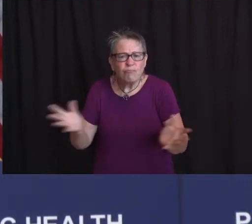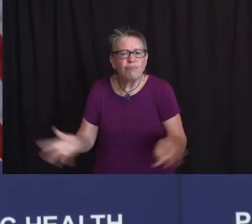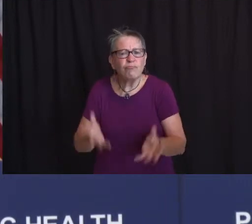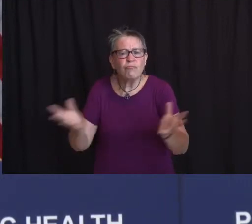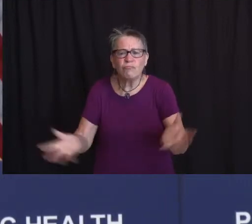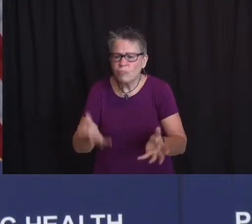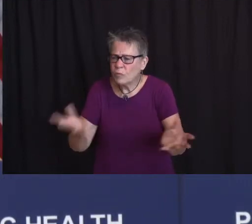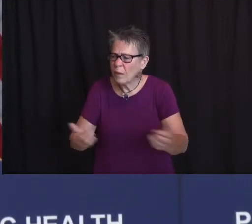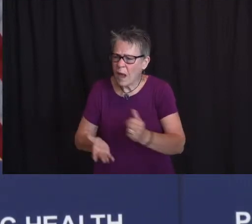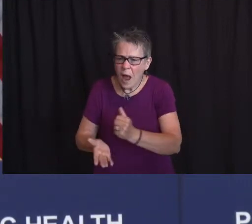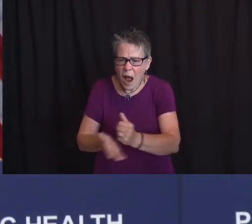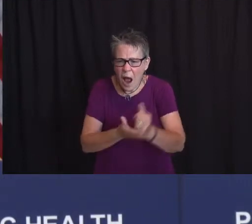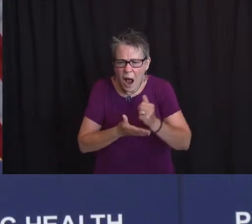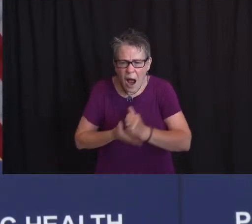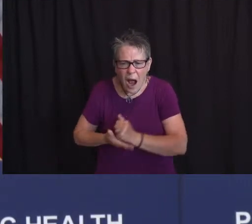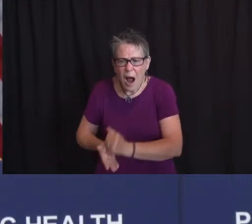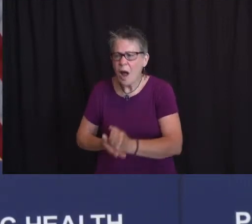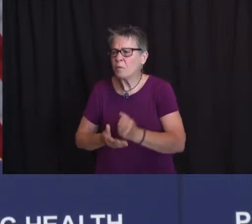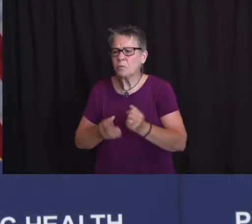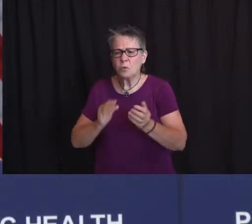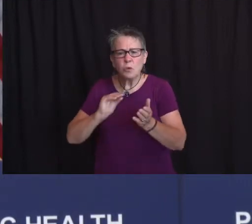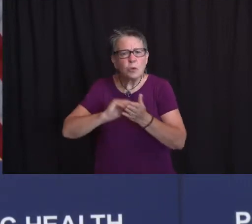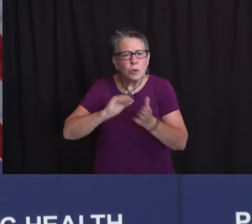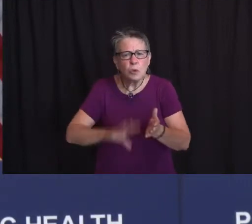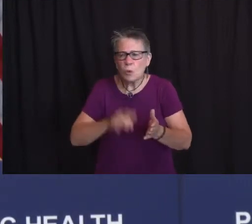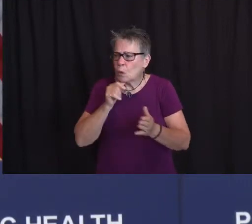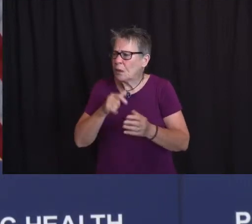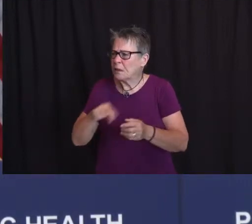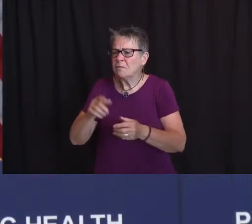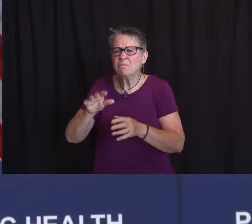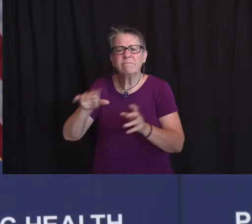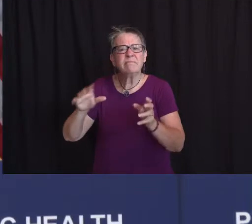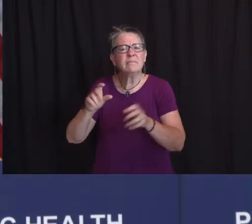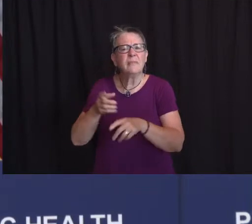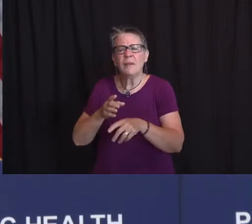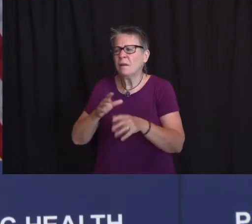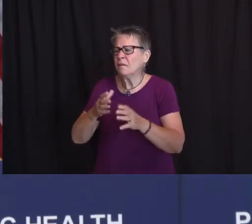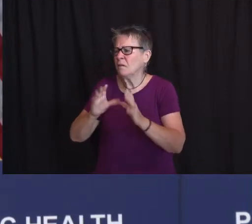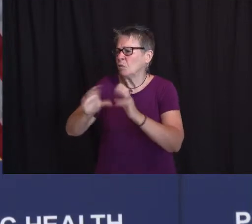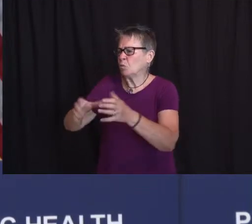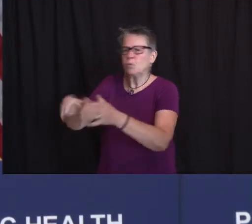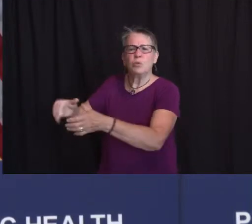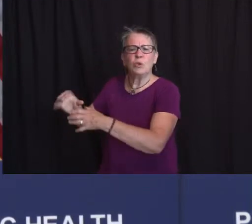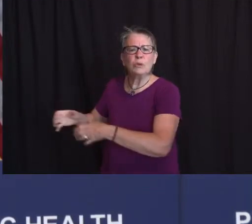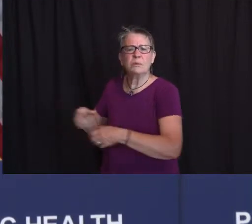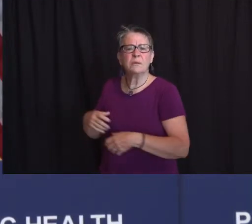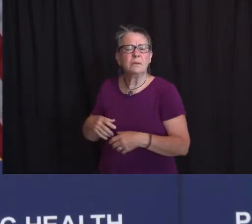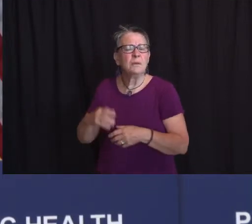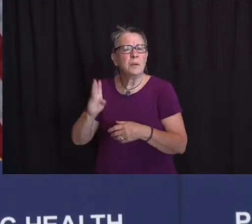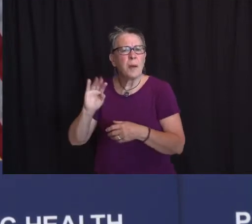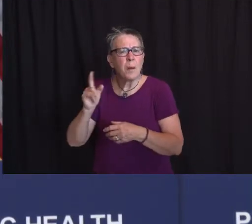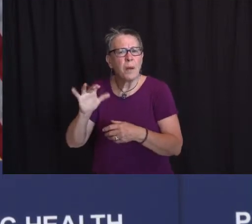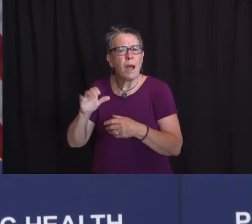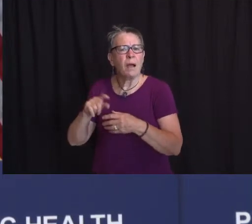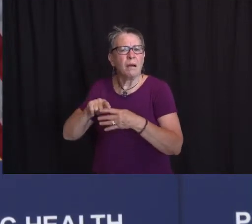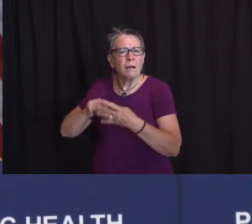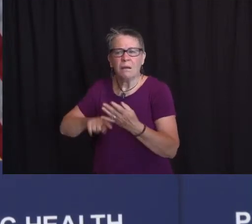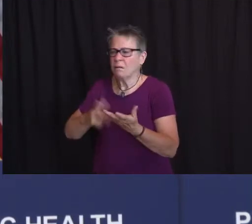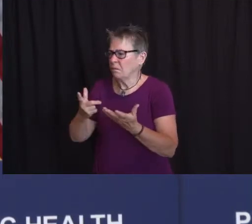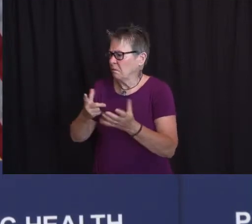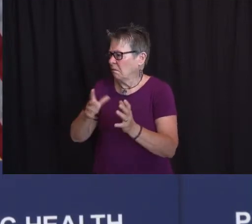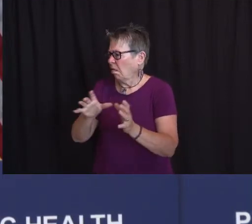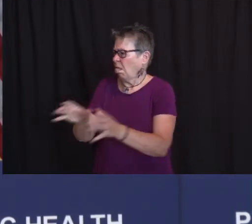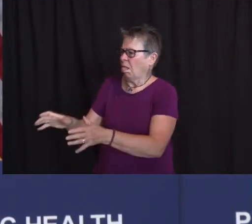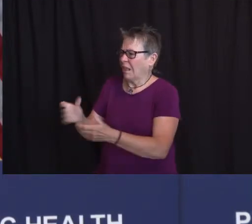student-centric mission to ensure that all students are supported. To address the core priorities of our state plan for higher education